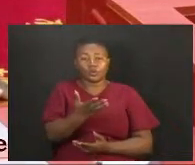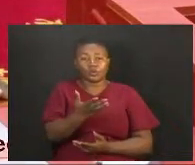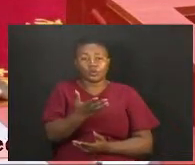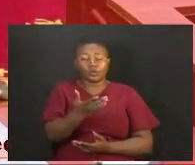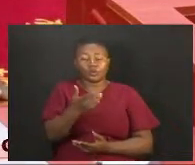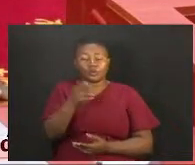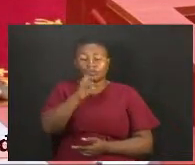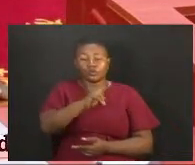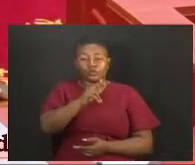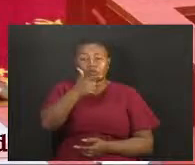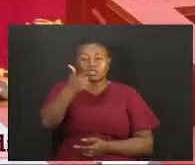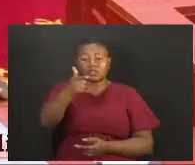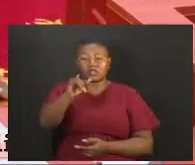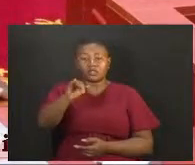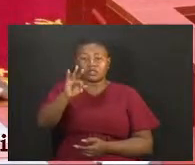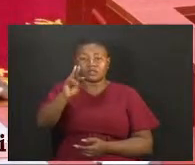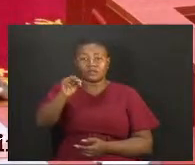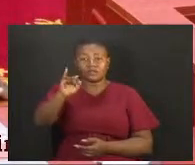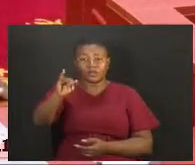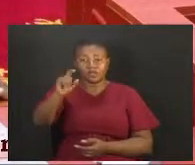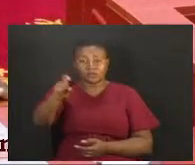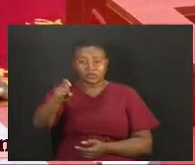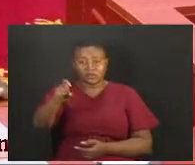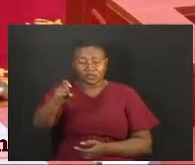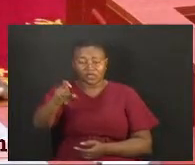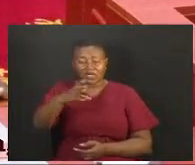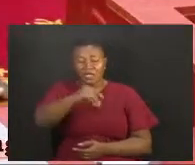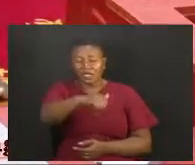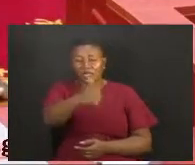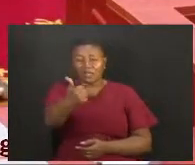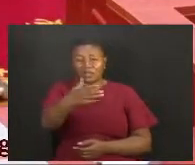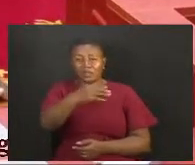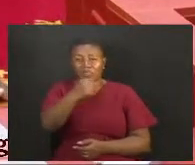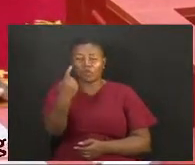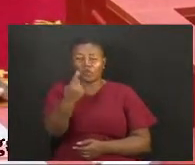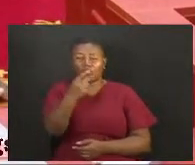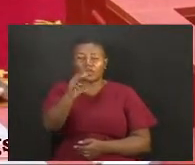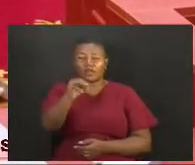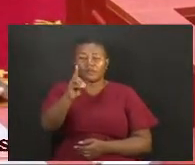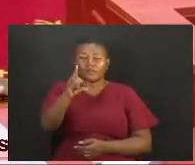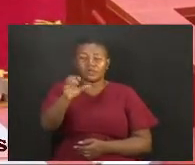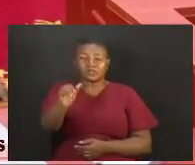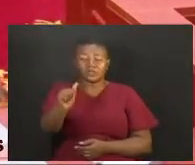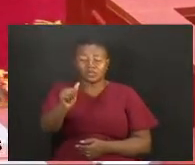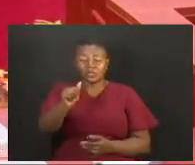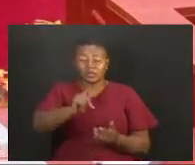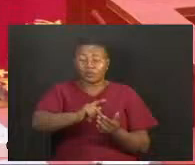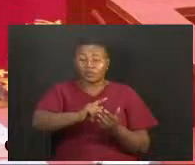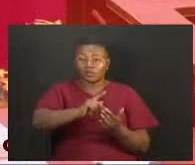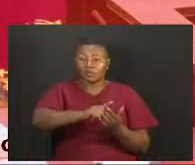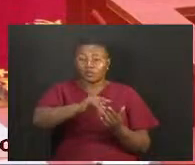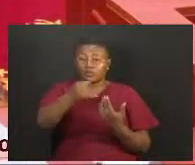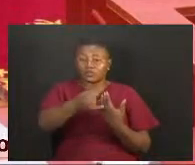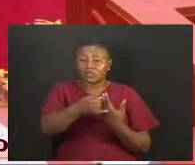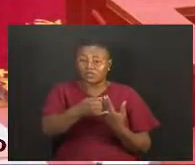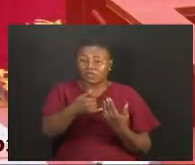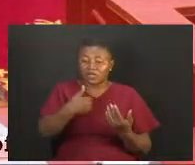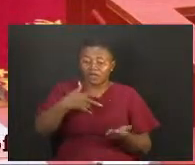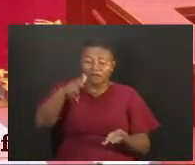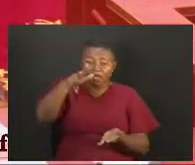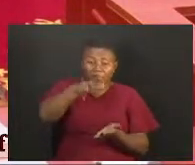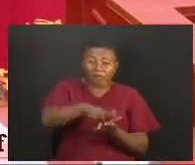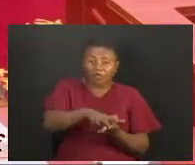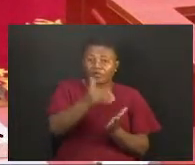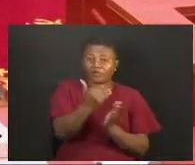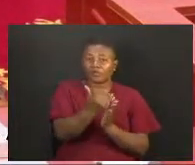GIFMIS to ensure that only MDA's projects and purchase orders that have approved budget and allotment can